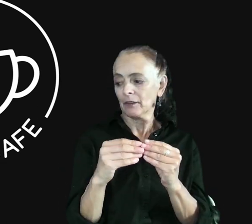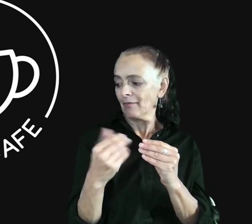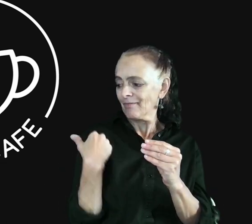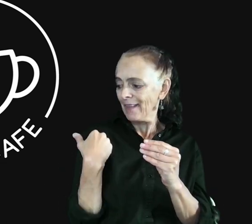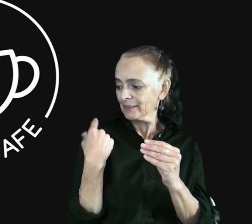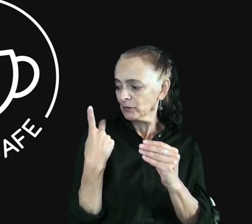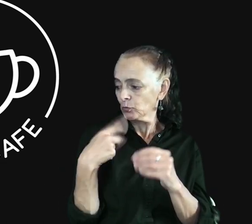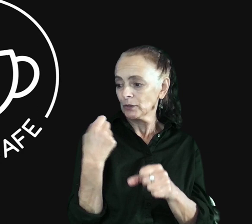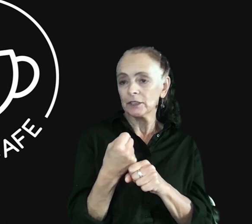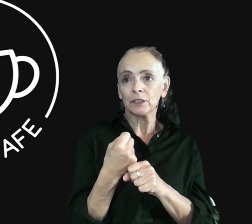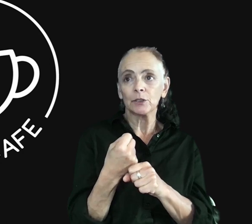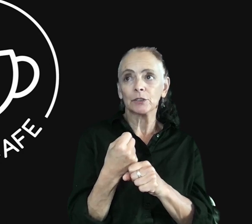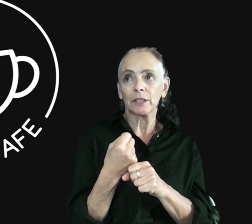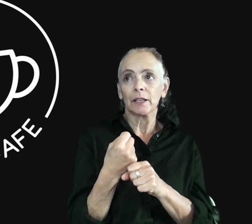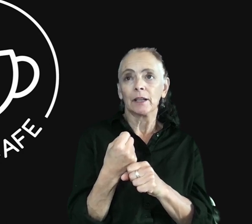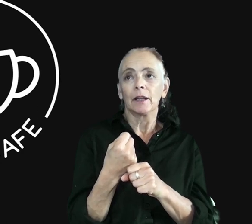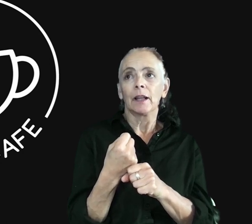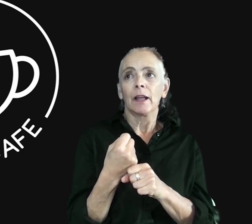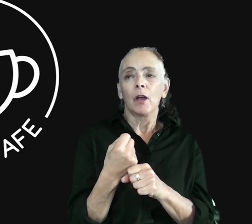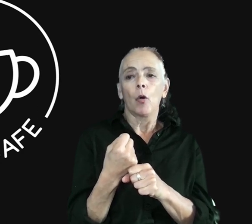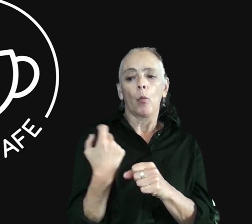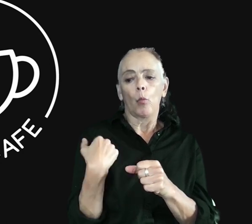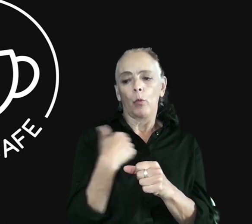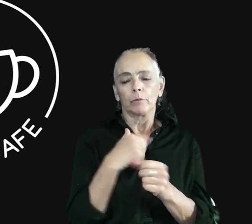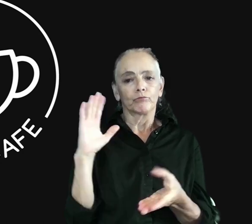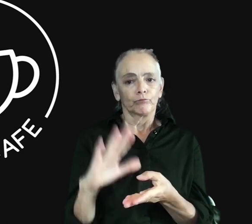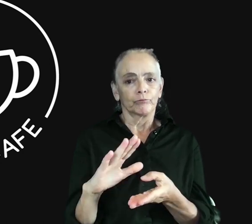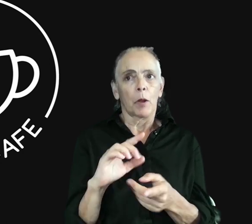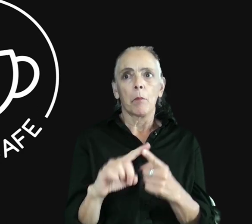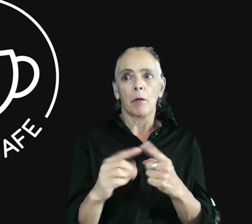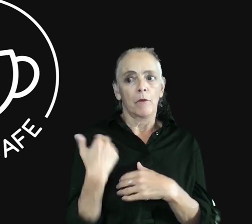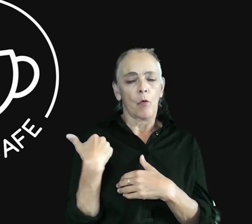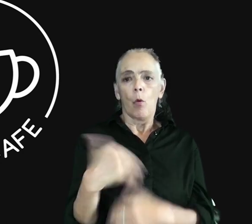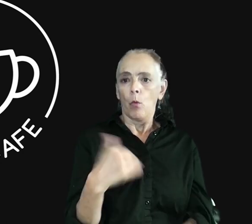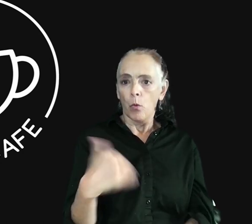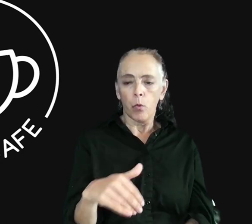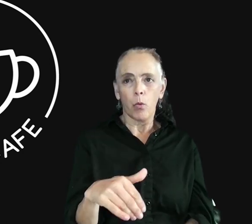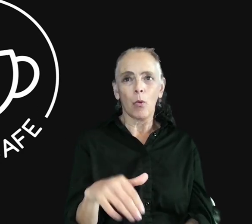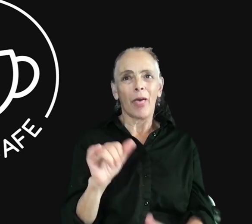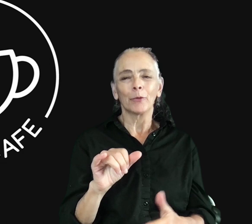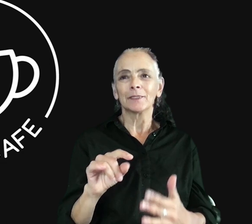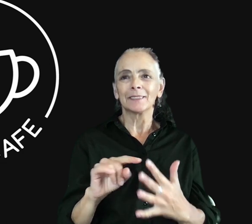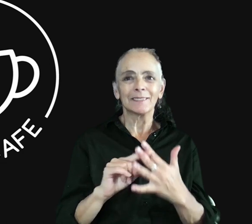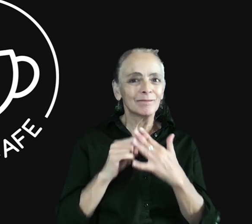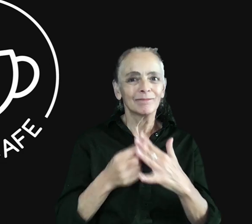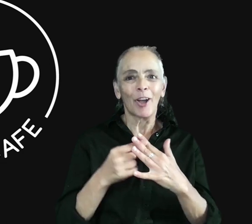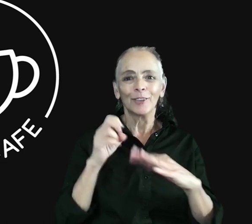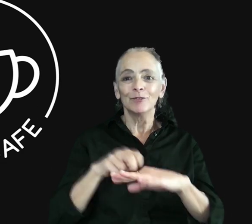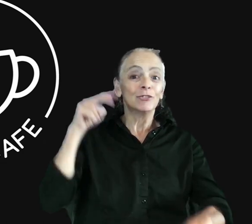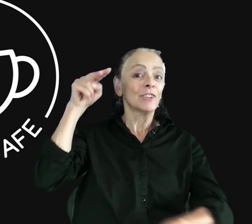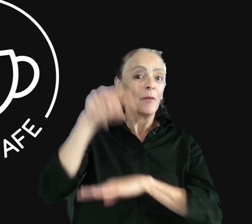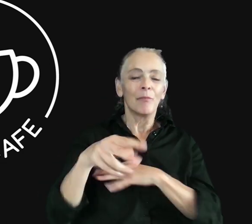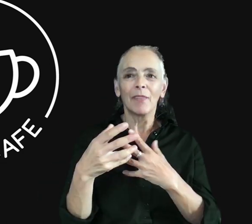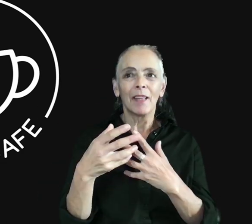now that we've moved away from doing that but that was really the kind of springboard for i mean and